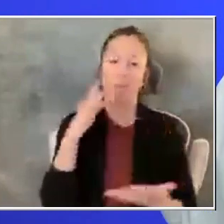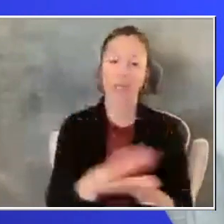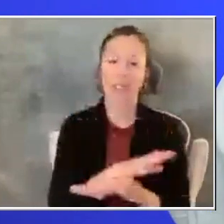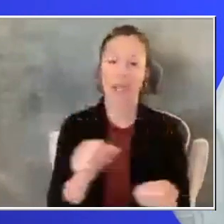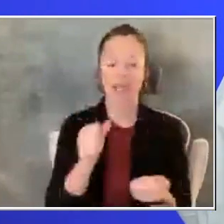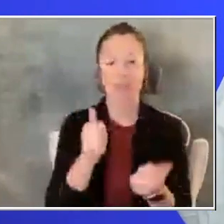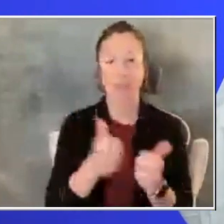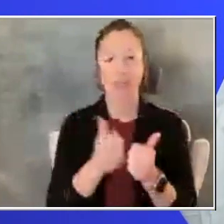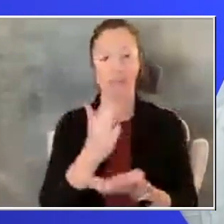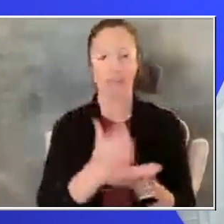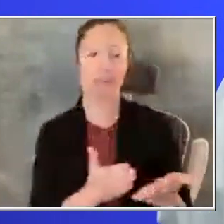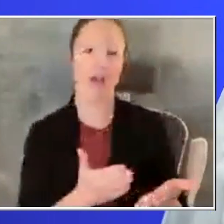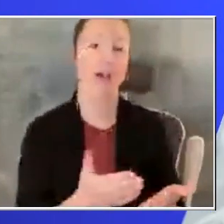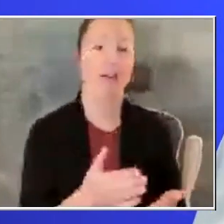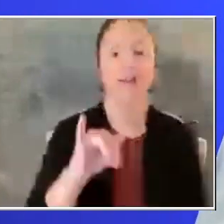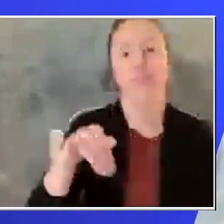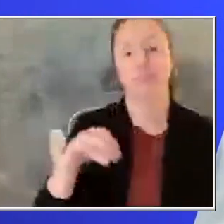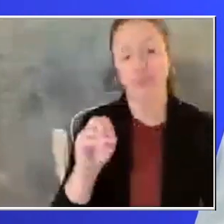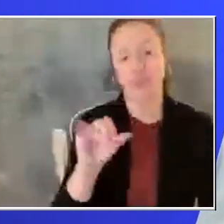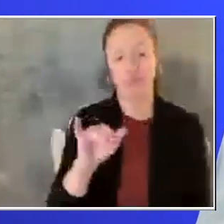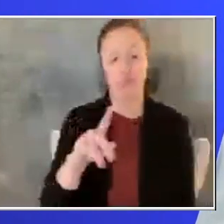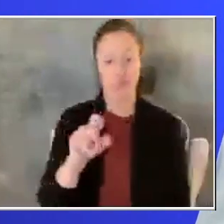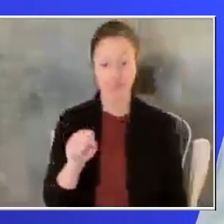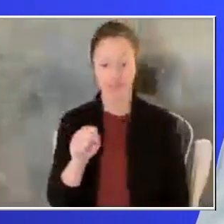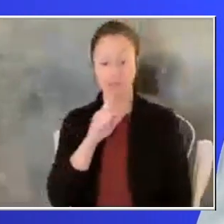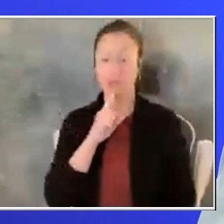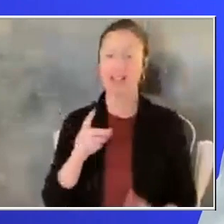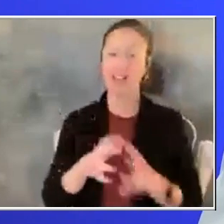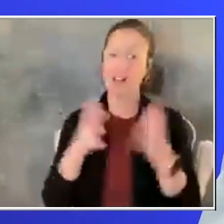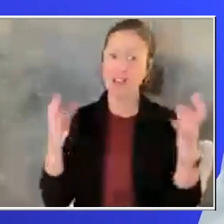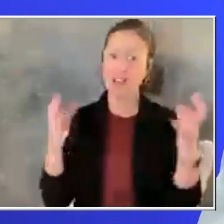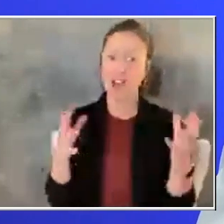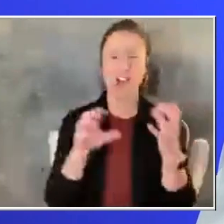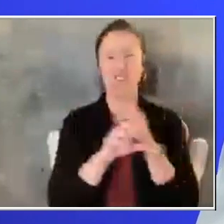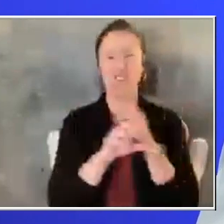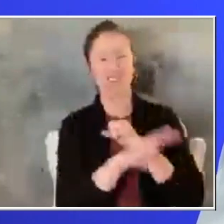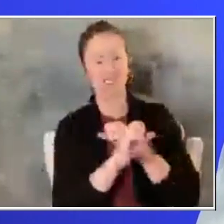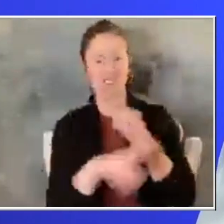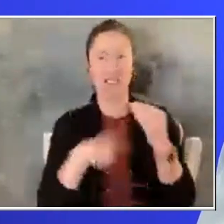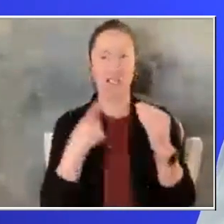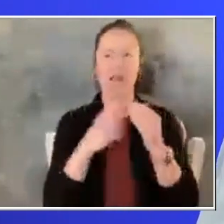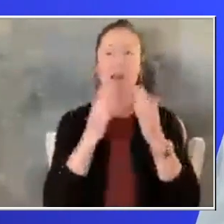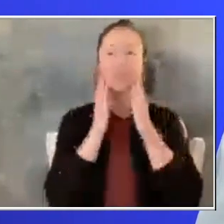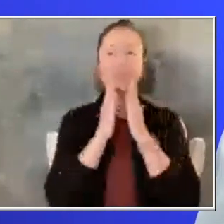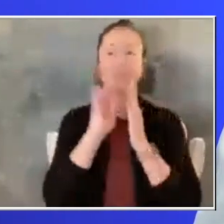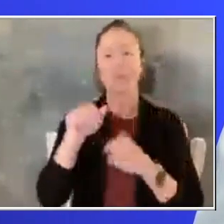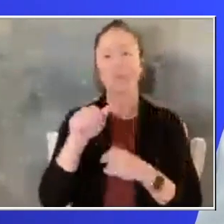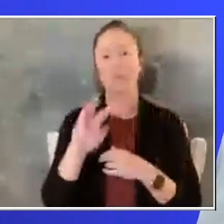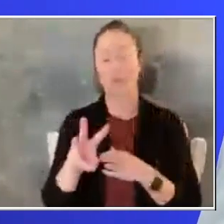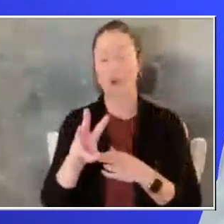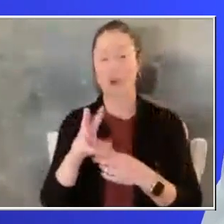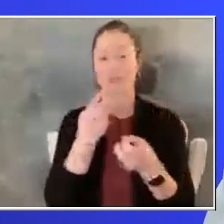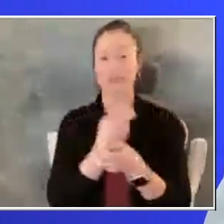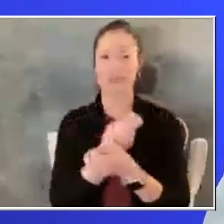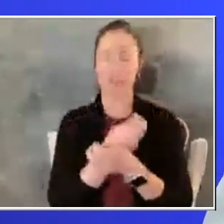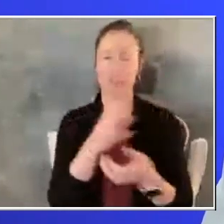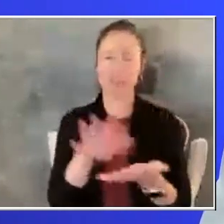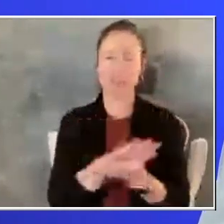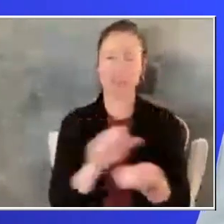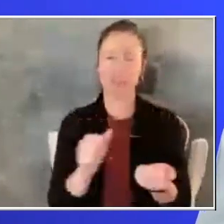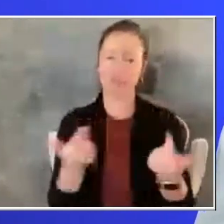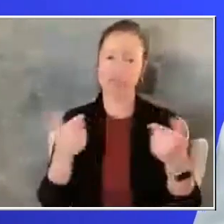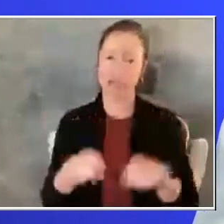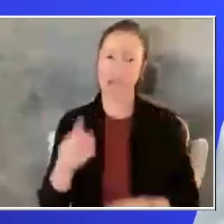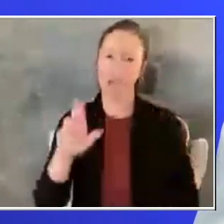joints, especially, there is a lot of publicity out there about some damage to jaw joints. It happens very rarely. If it happens, it is a